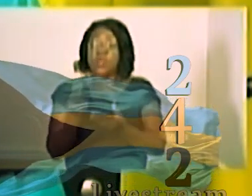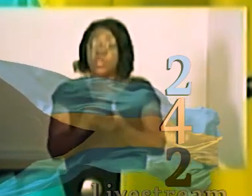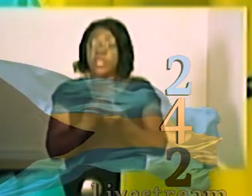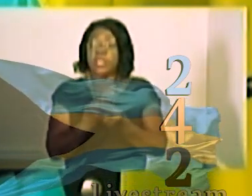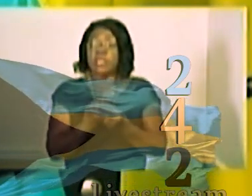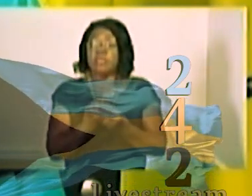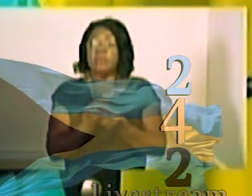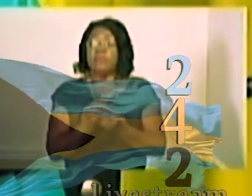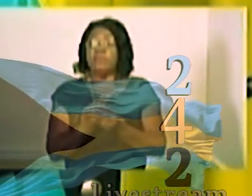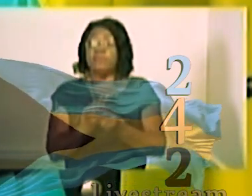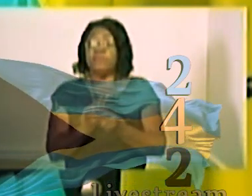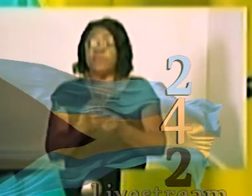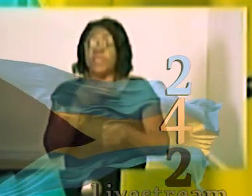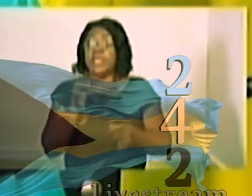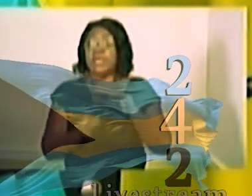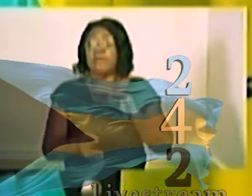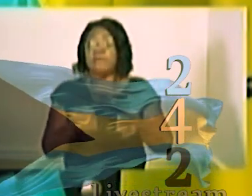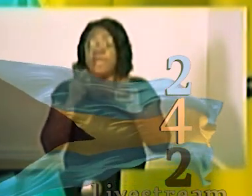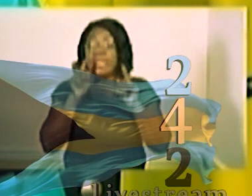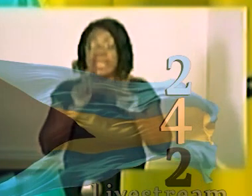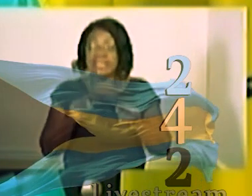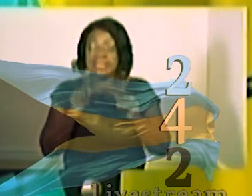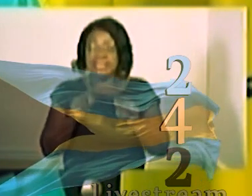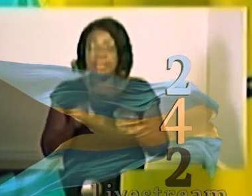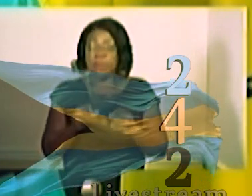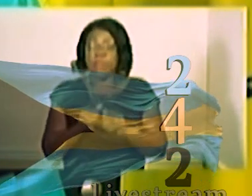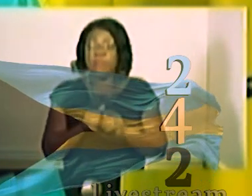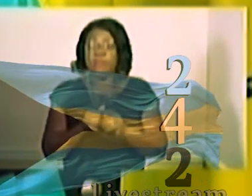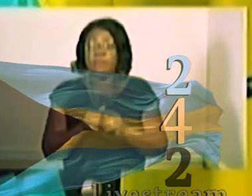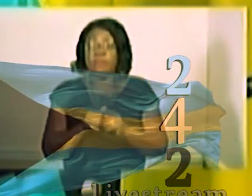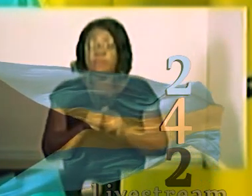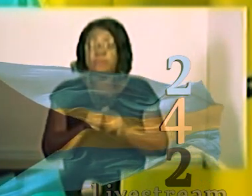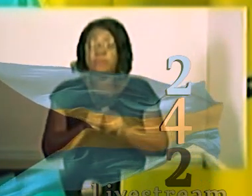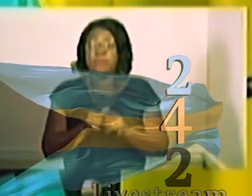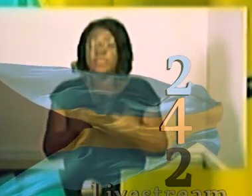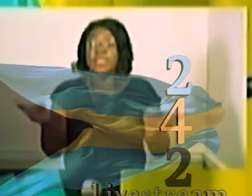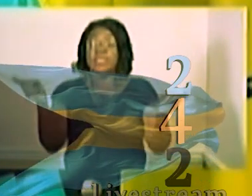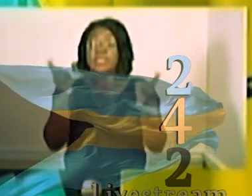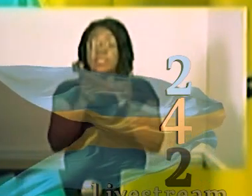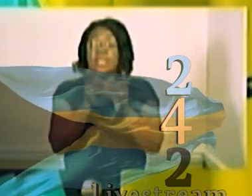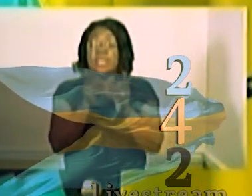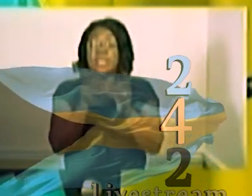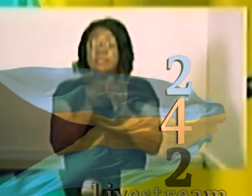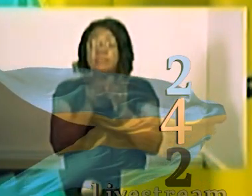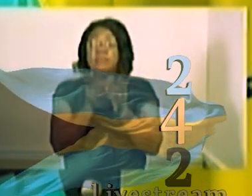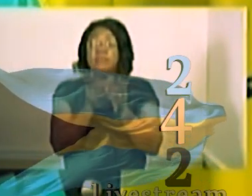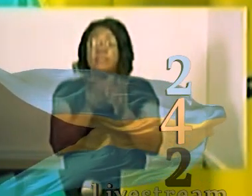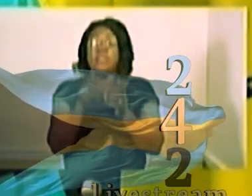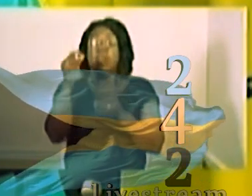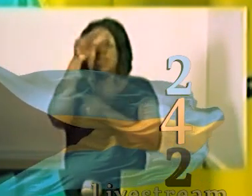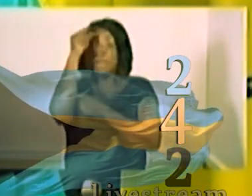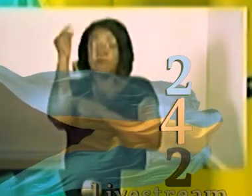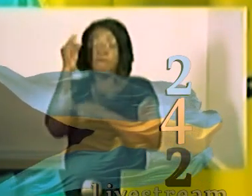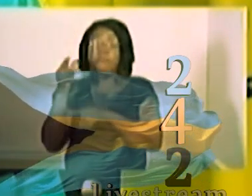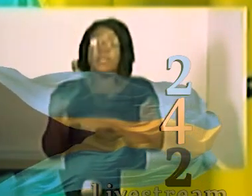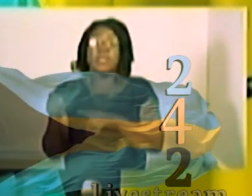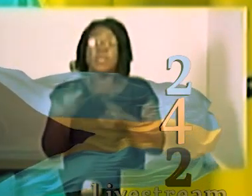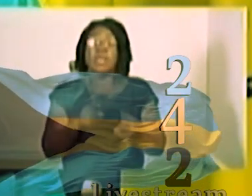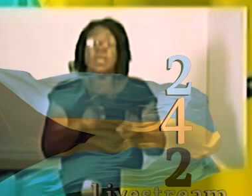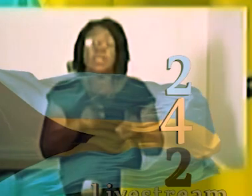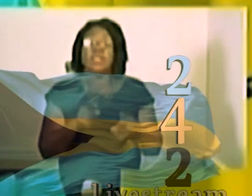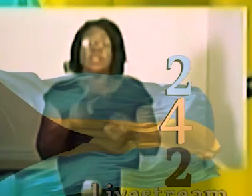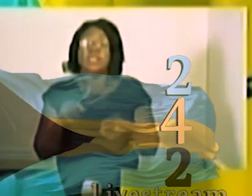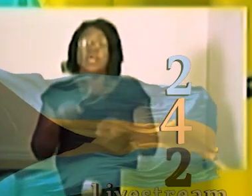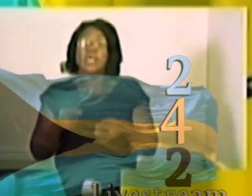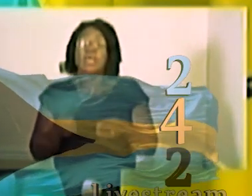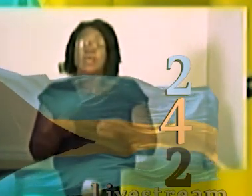monitoring app if necessary. To date, the government has facilitated the